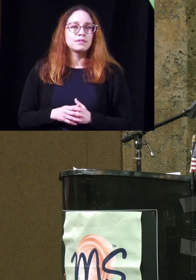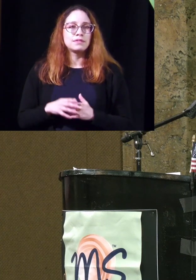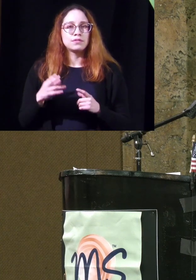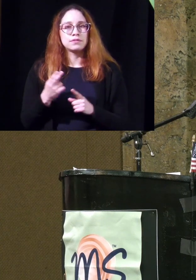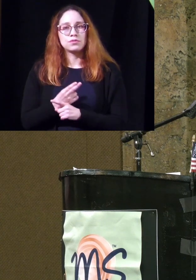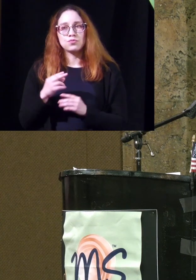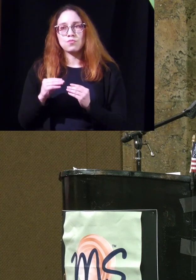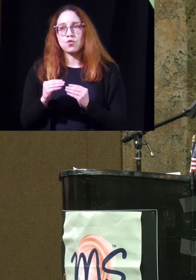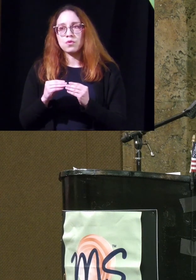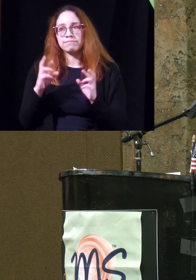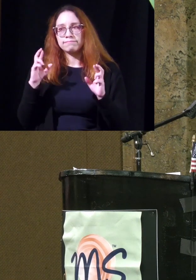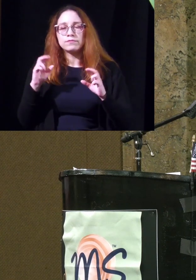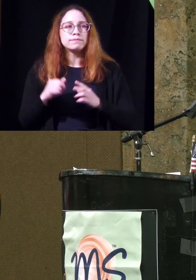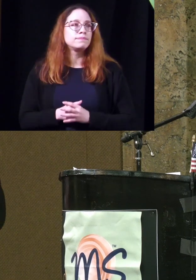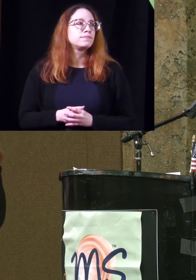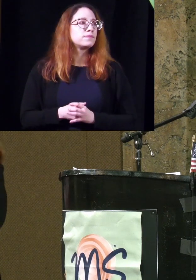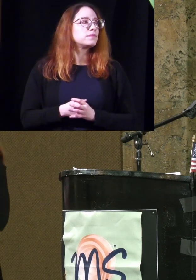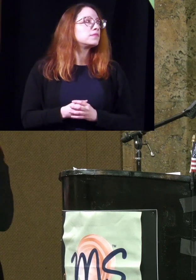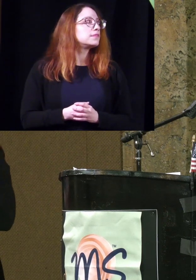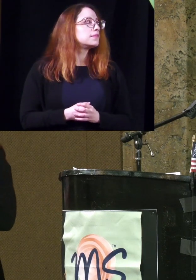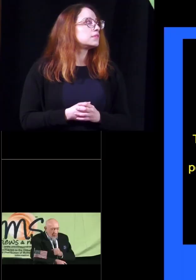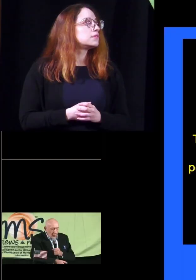much more.